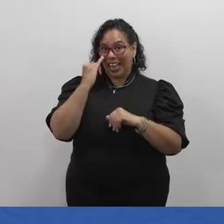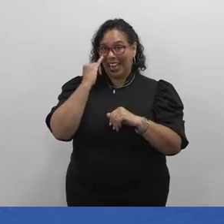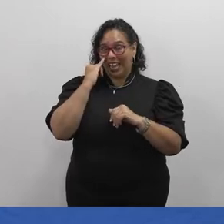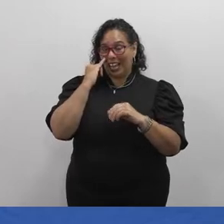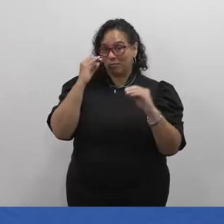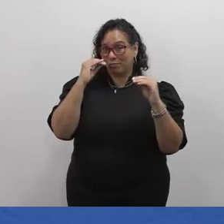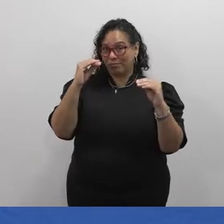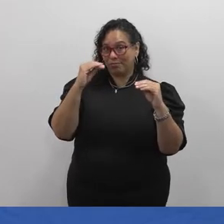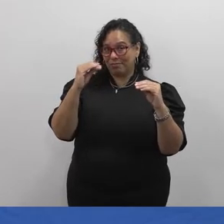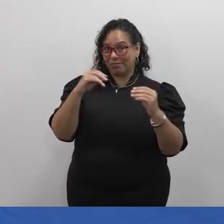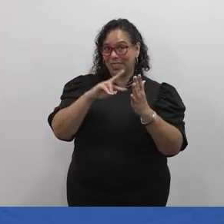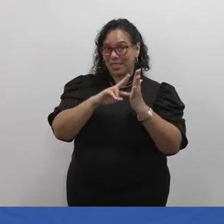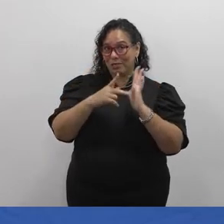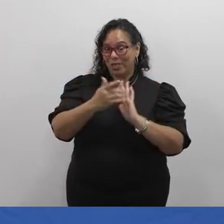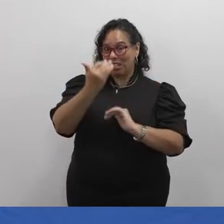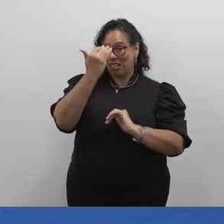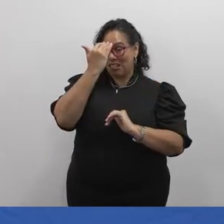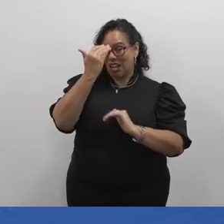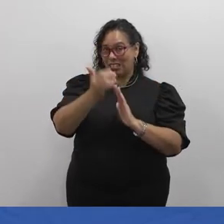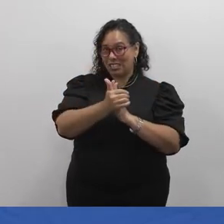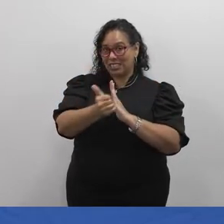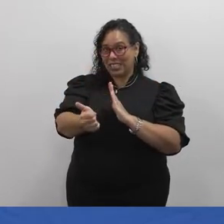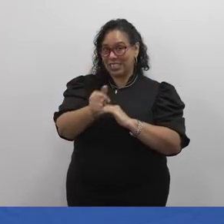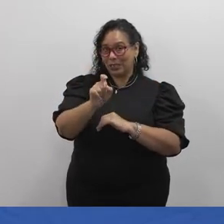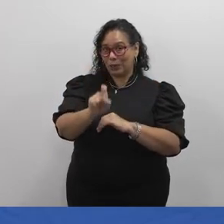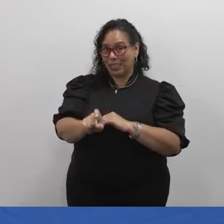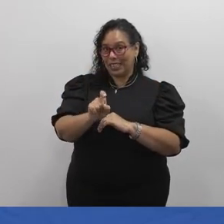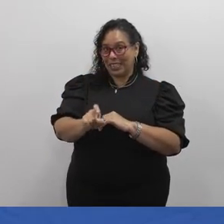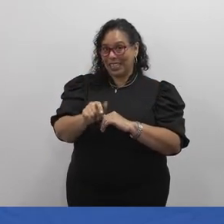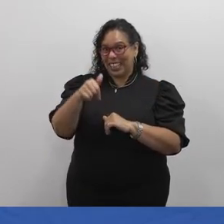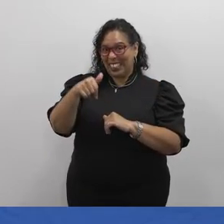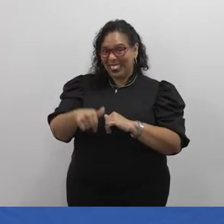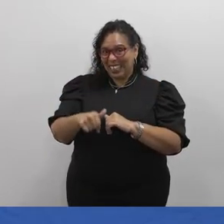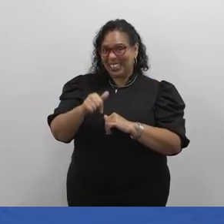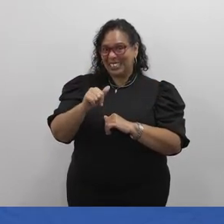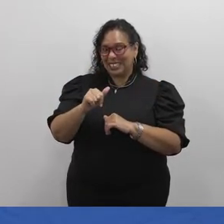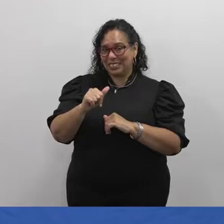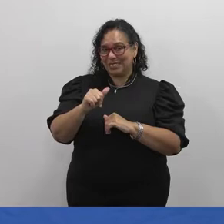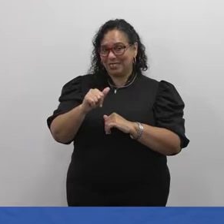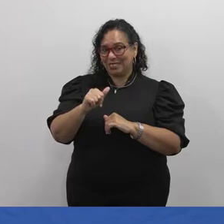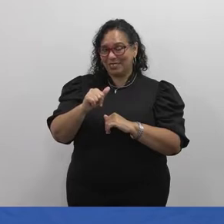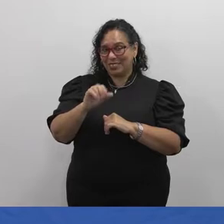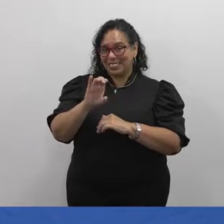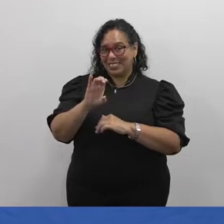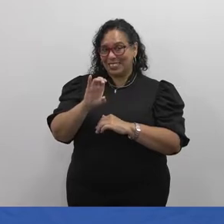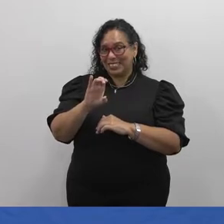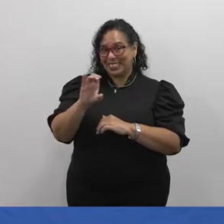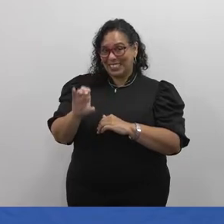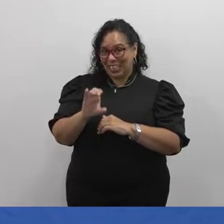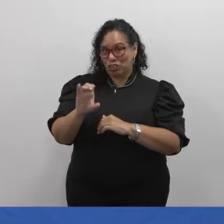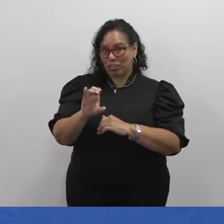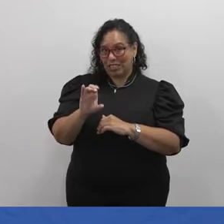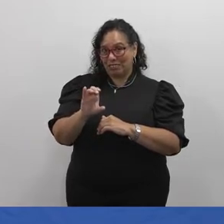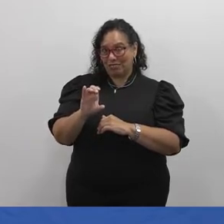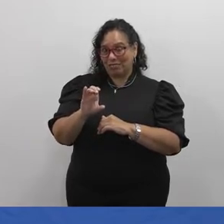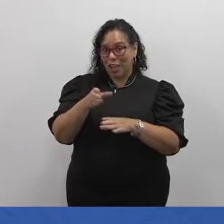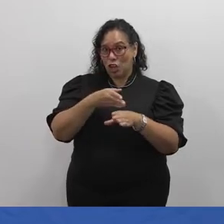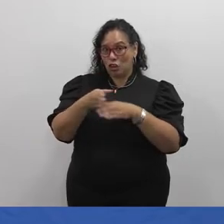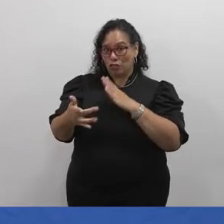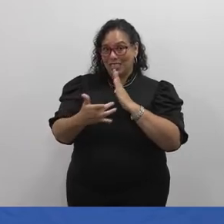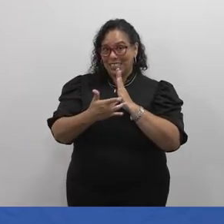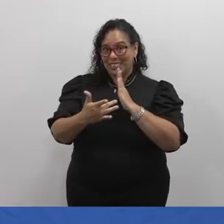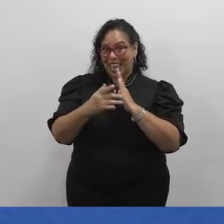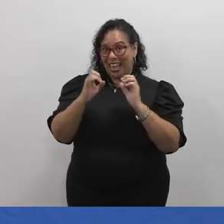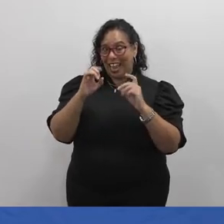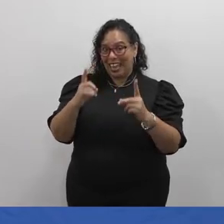for the purposes of the knowledge and the skills that we need in the century, you talked about career tech ed as an example, Mr.